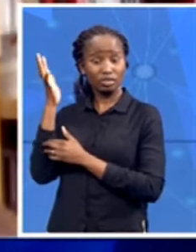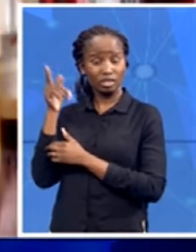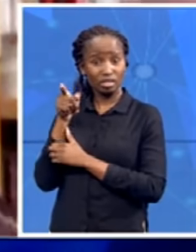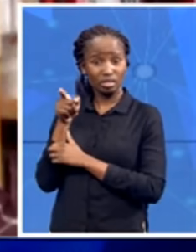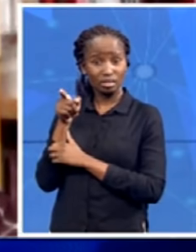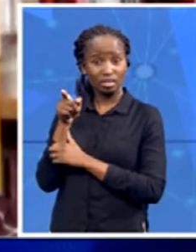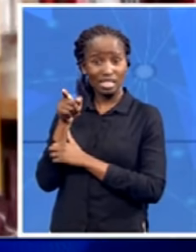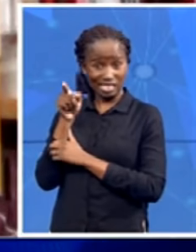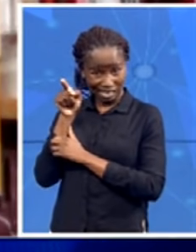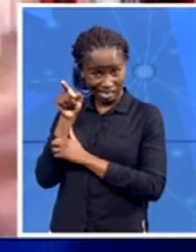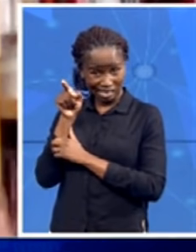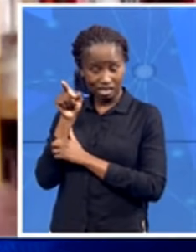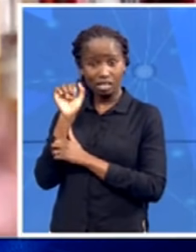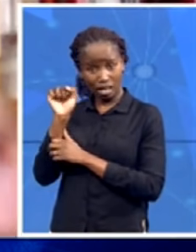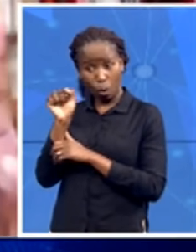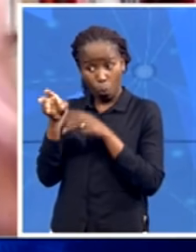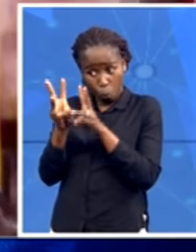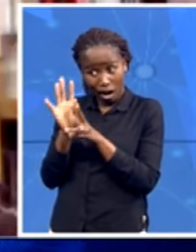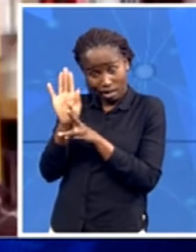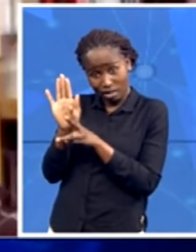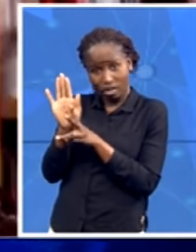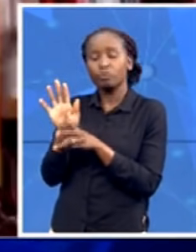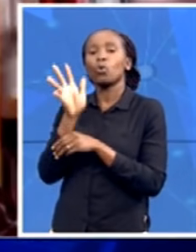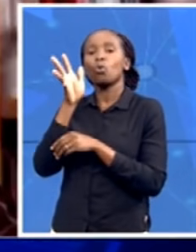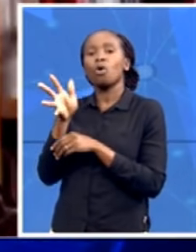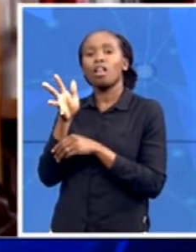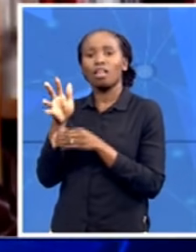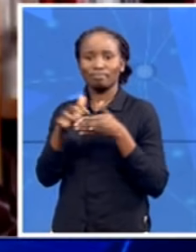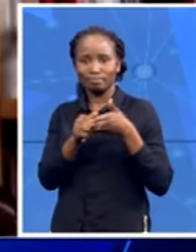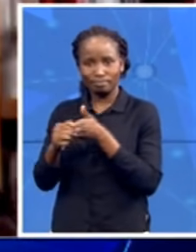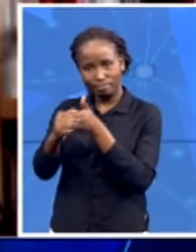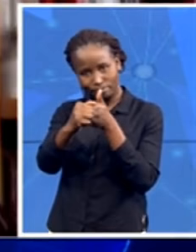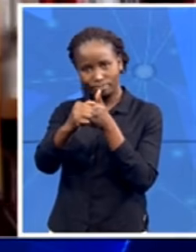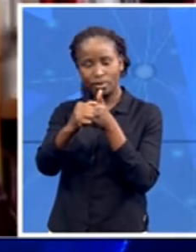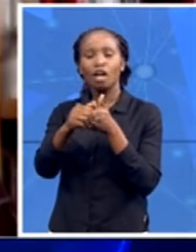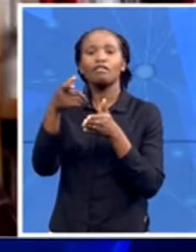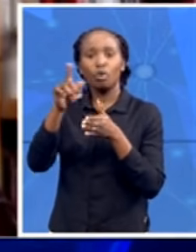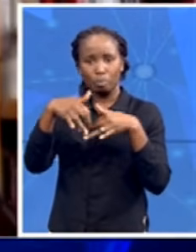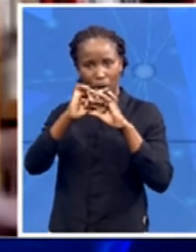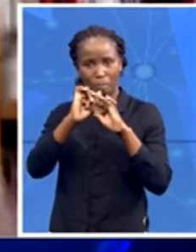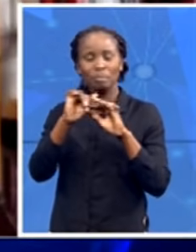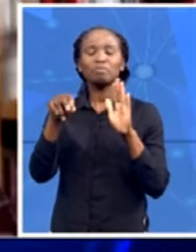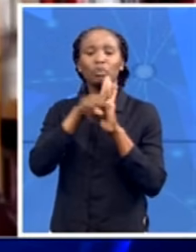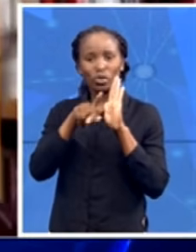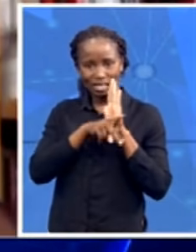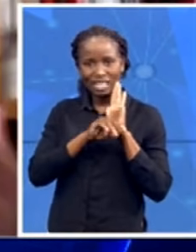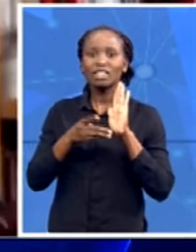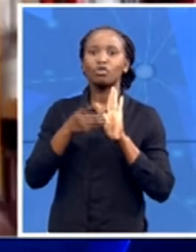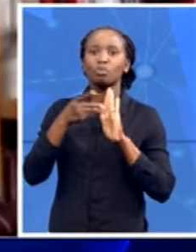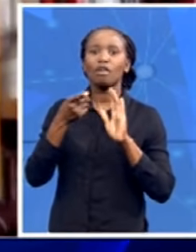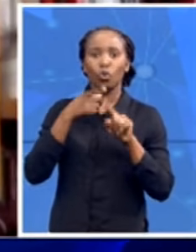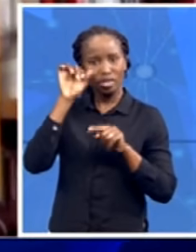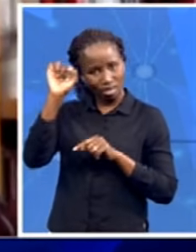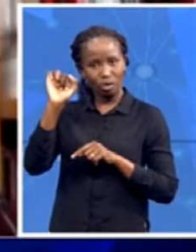will then guide the development policy of the DA. The same goes to the